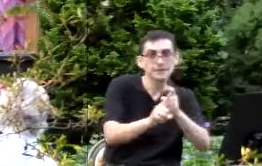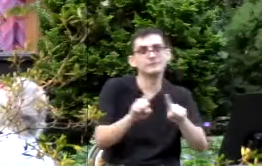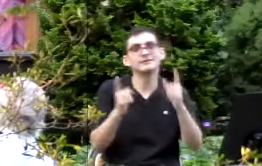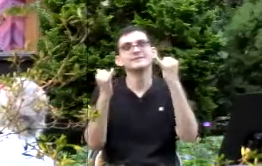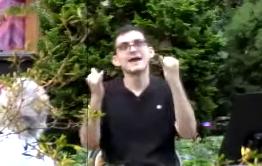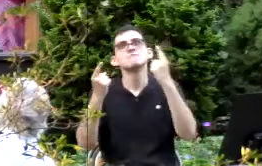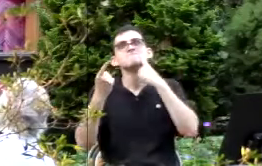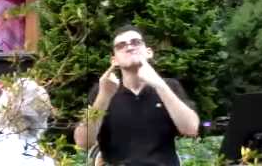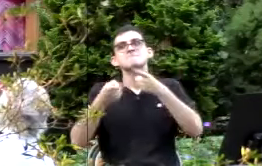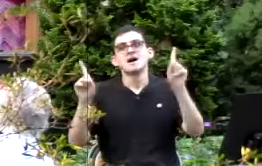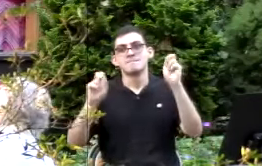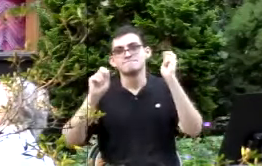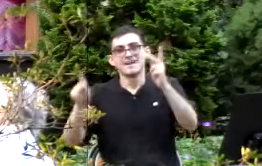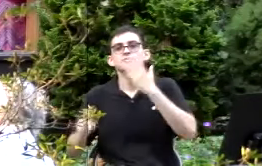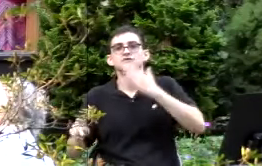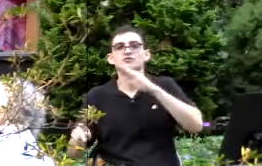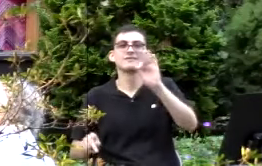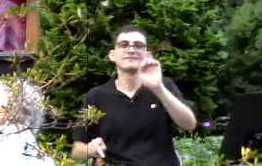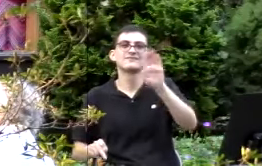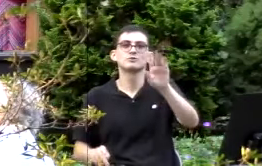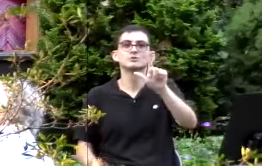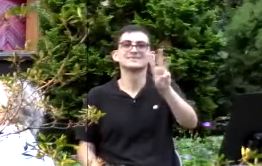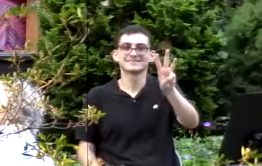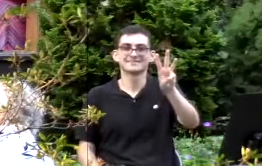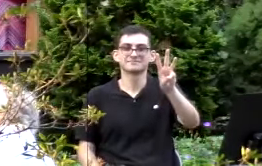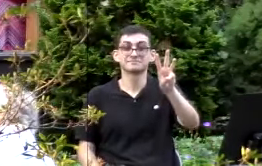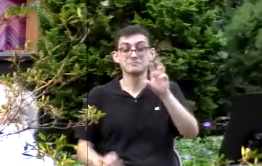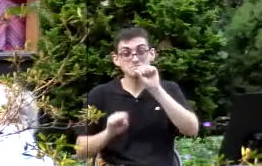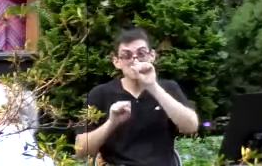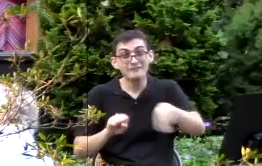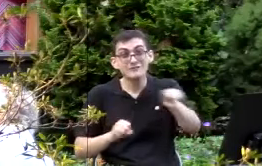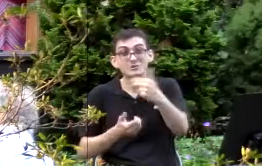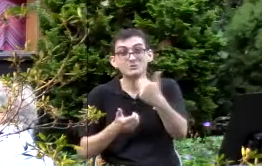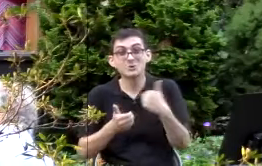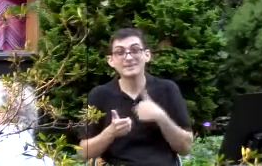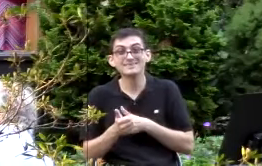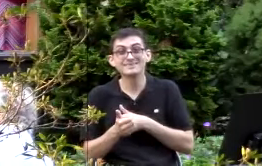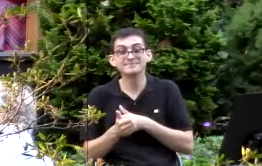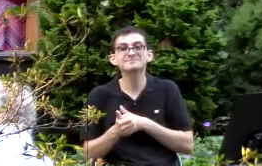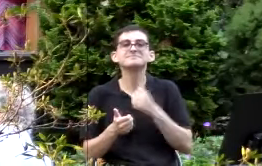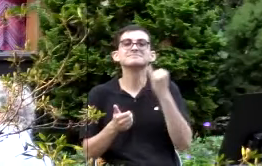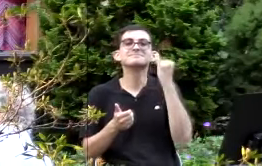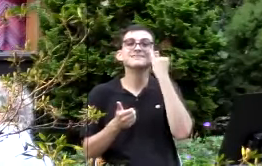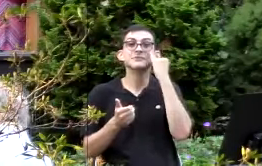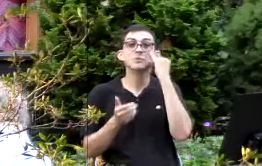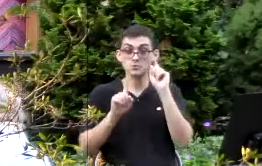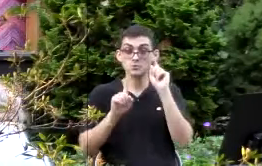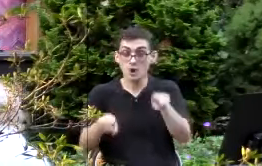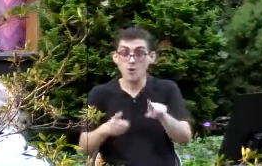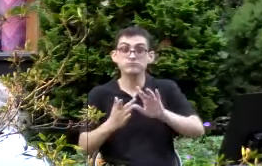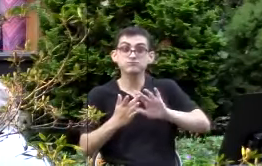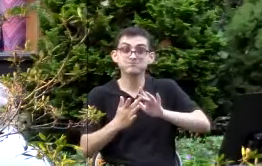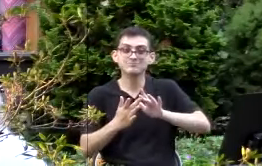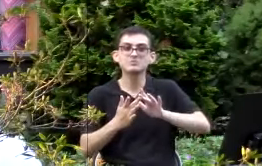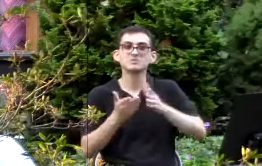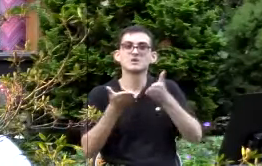willing, February 26th, and we would love you to join us. So you can find that information on our website, and it is open to all and any and all from Temple